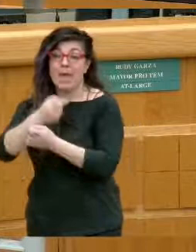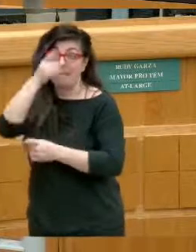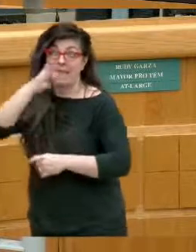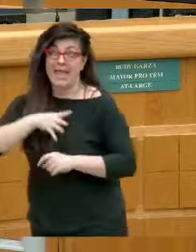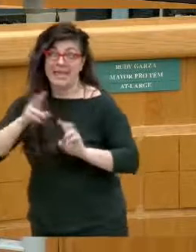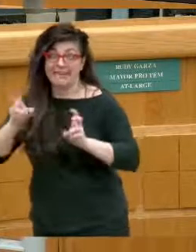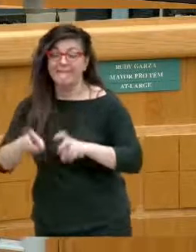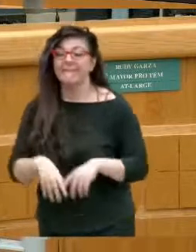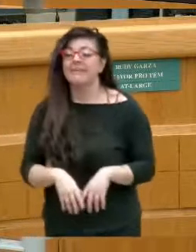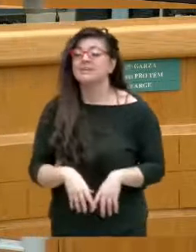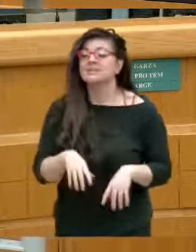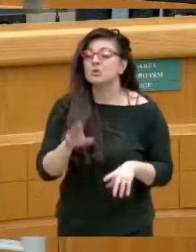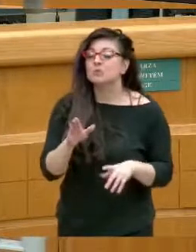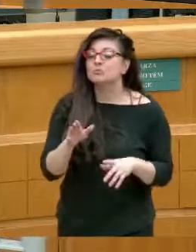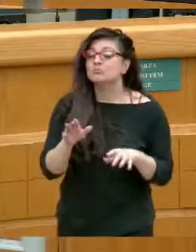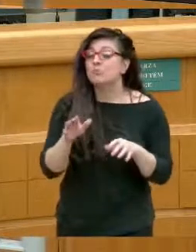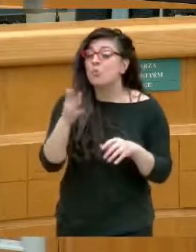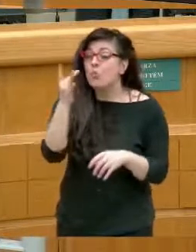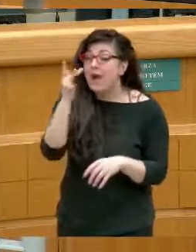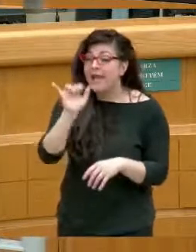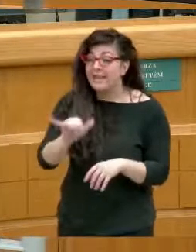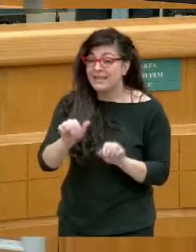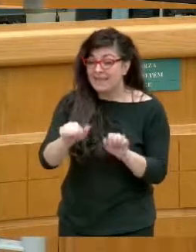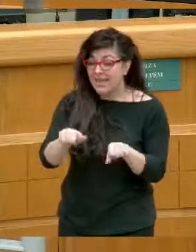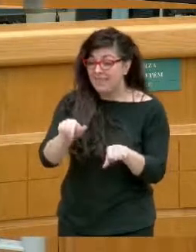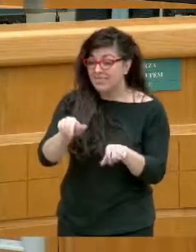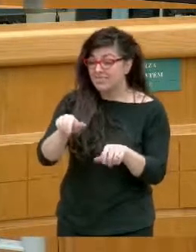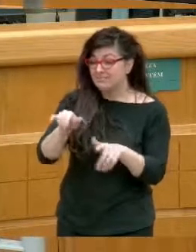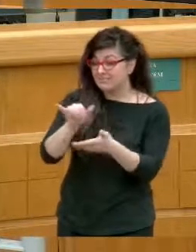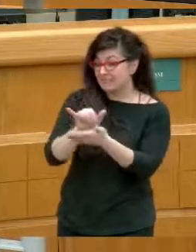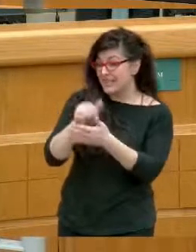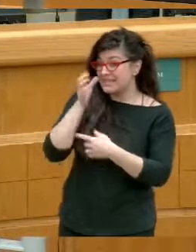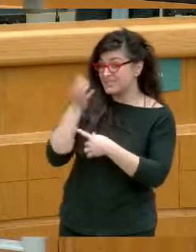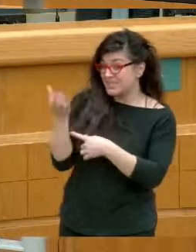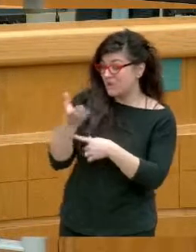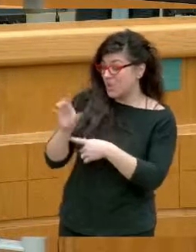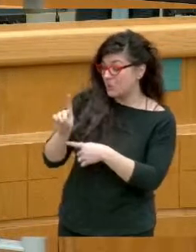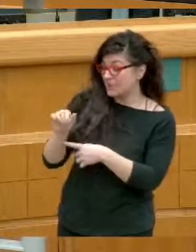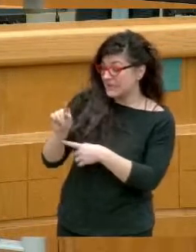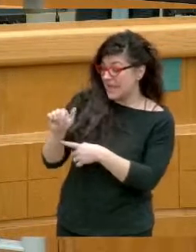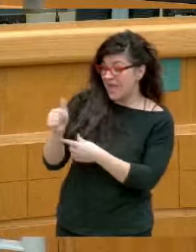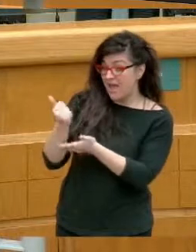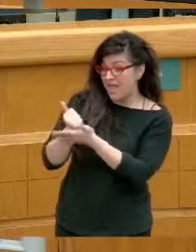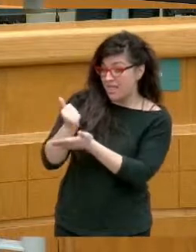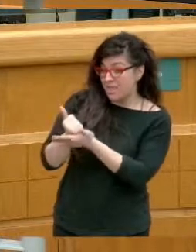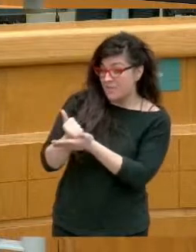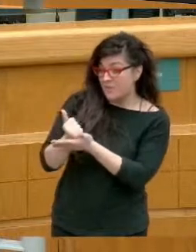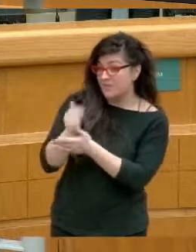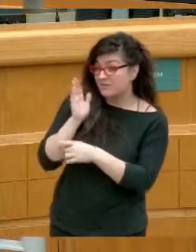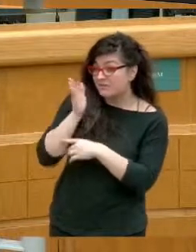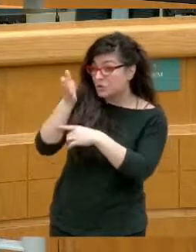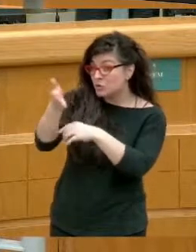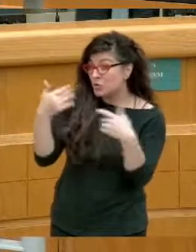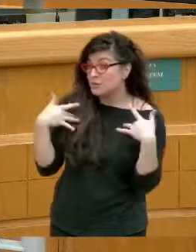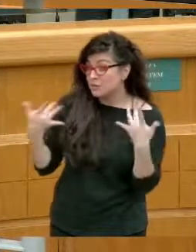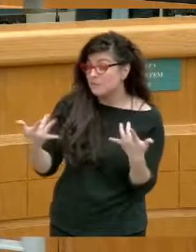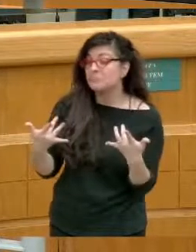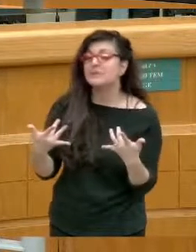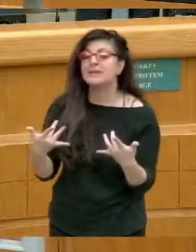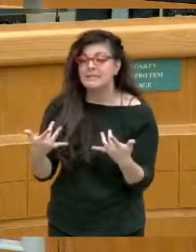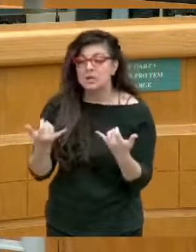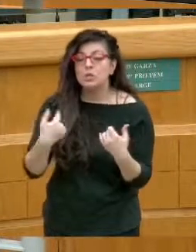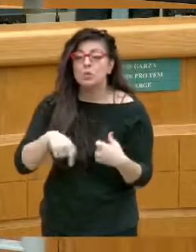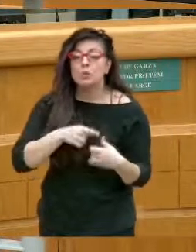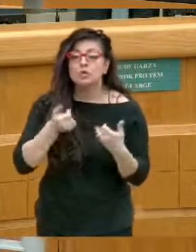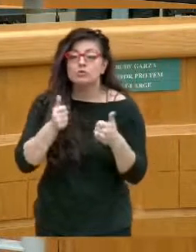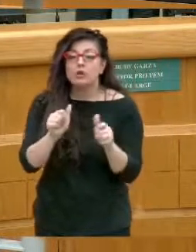Now, the reason why the cell phone data can be indicative of what's going to happen in the future is that we're using the cell phone data to get an idea of how many